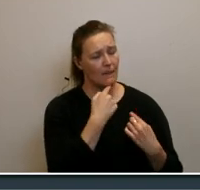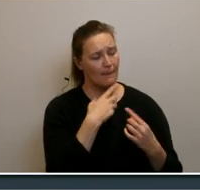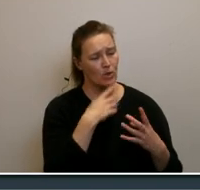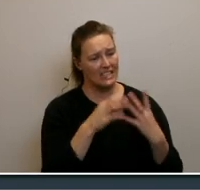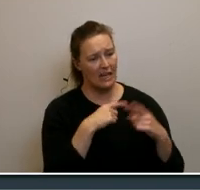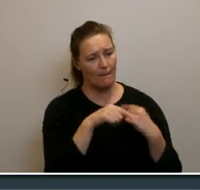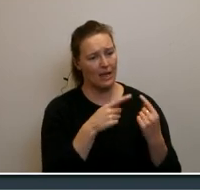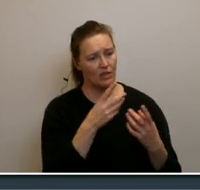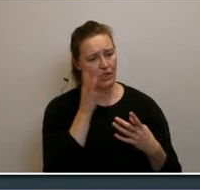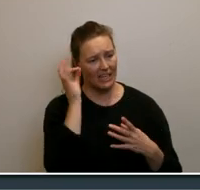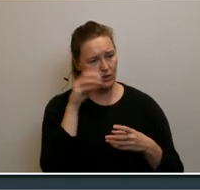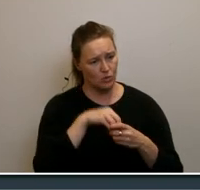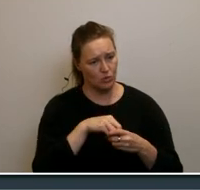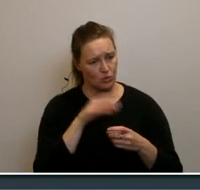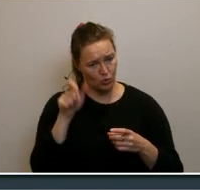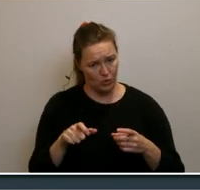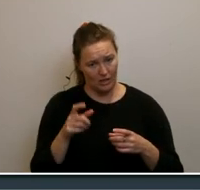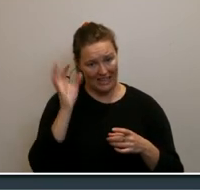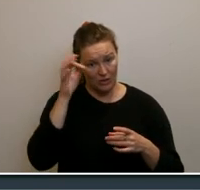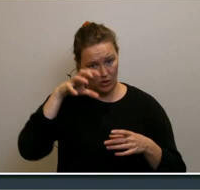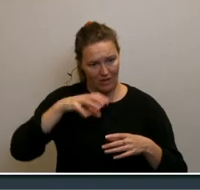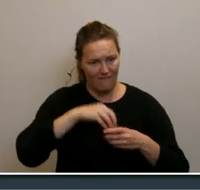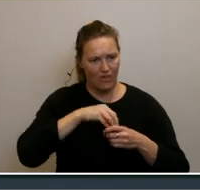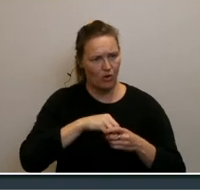mentioned on the trust and obviously